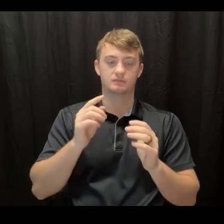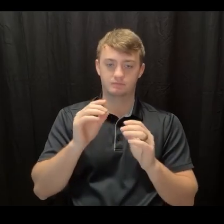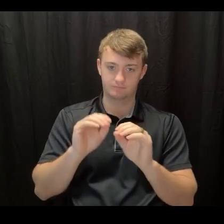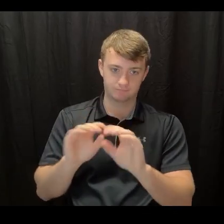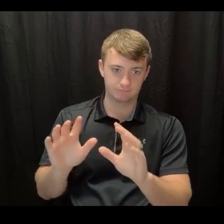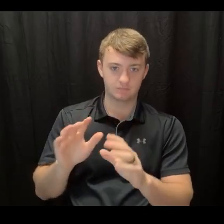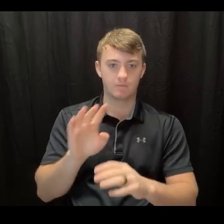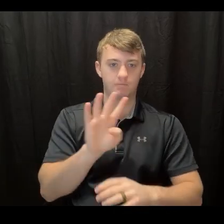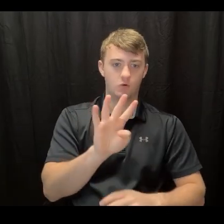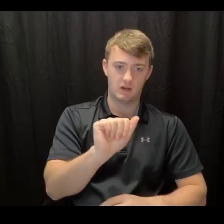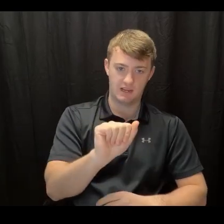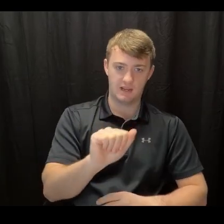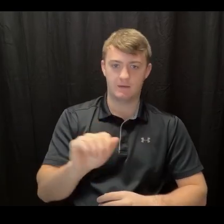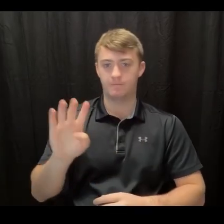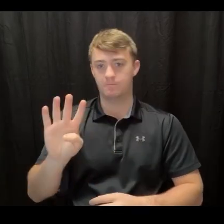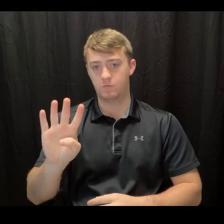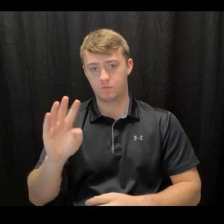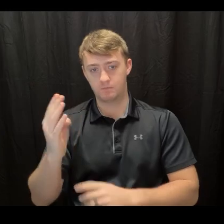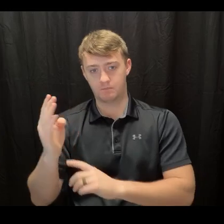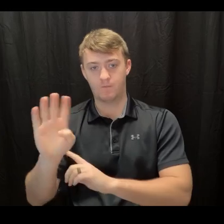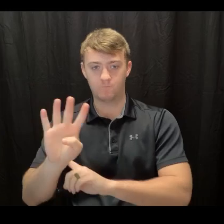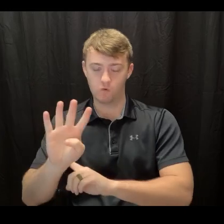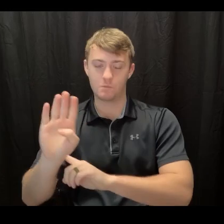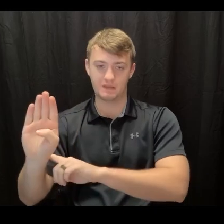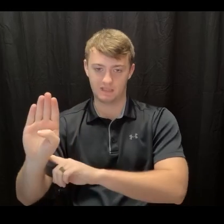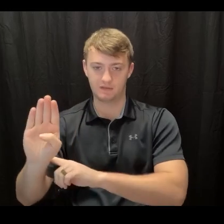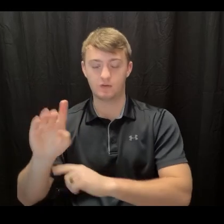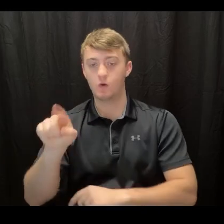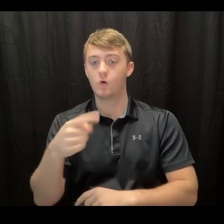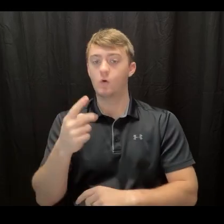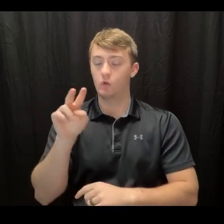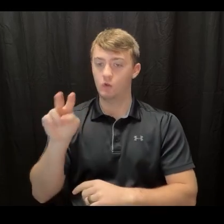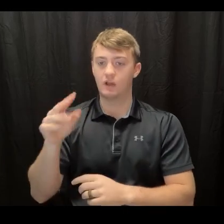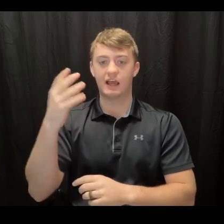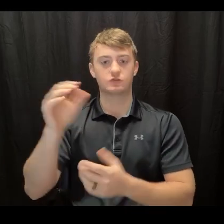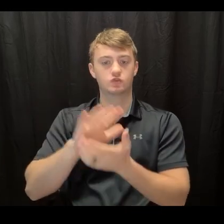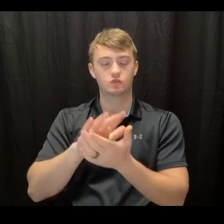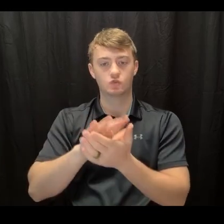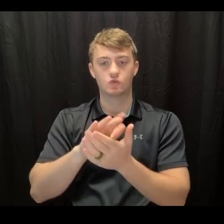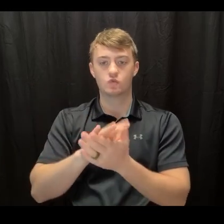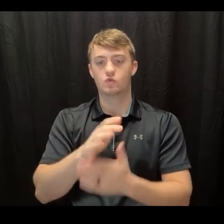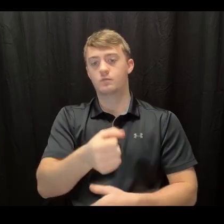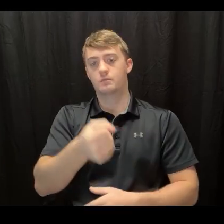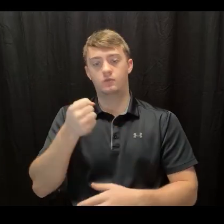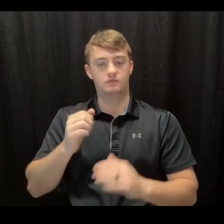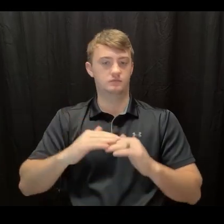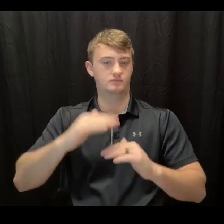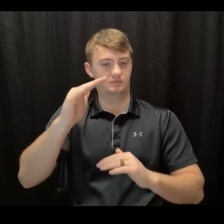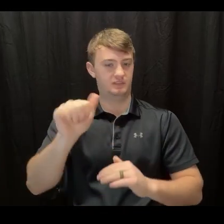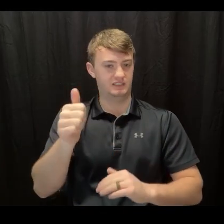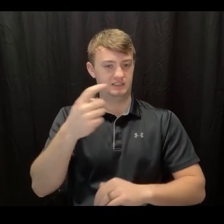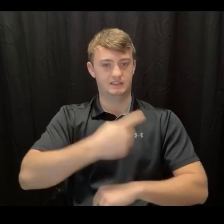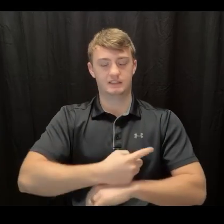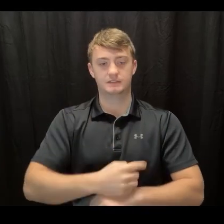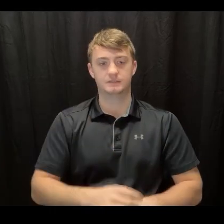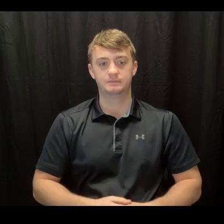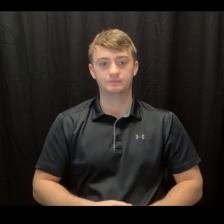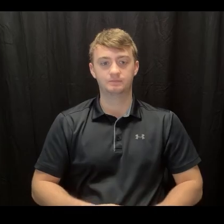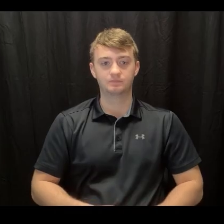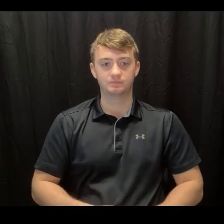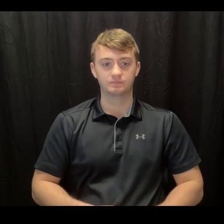and that is indicators 4A and 4B. And that only looks at out-of-school removals greater than 10 days.